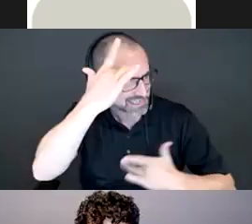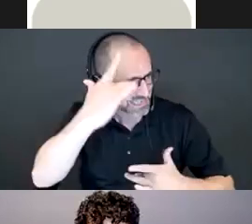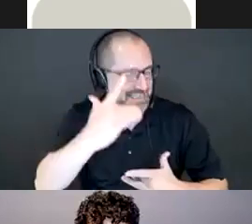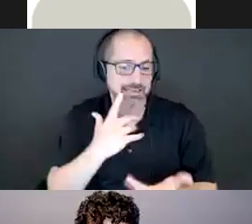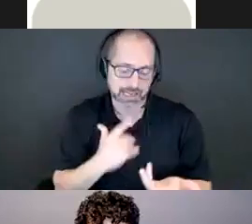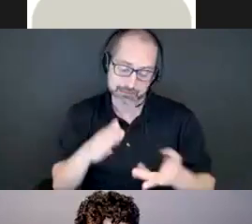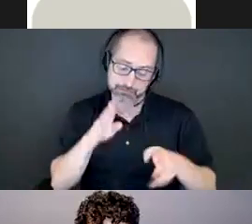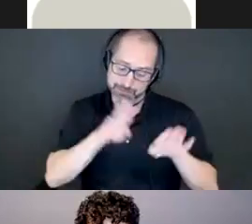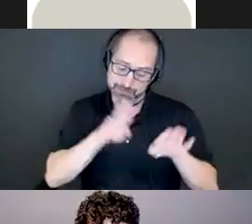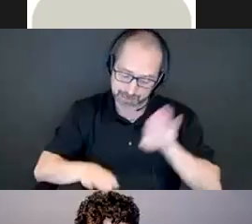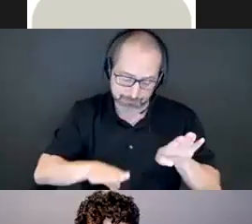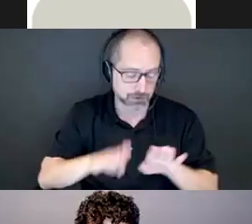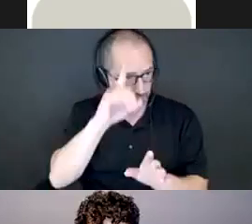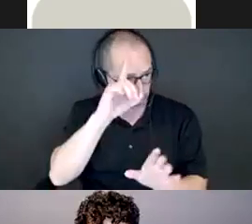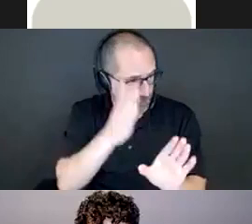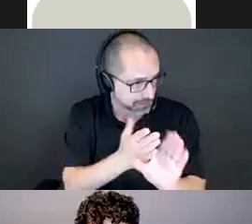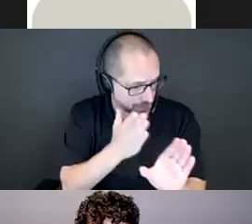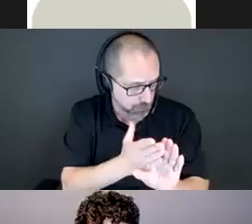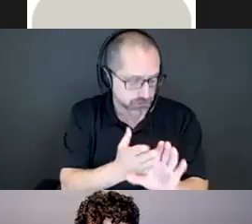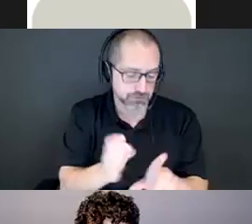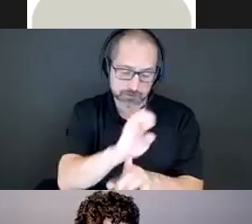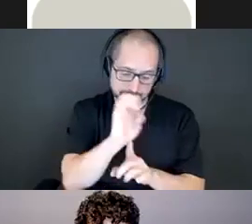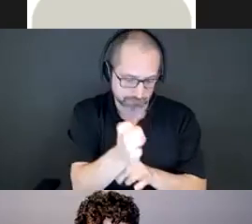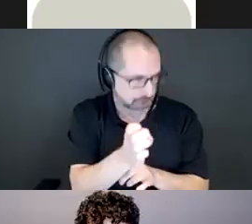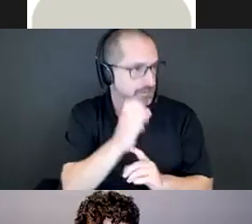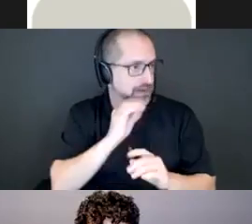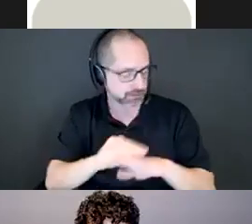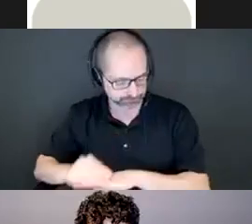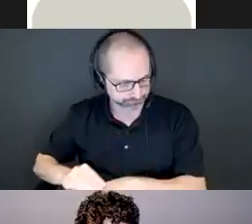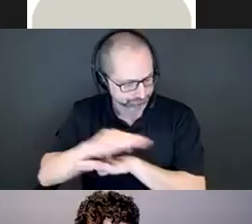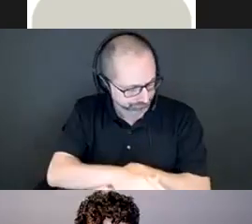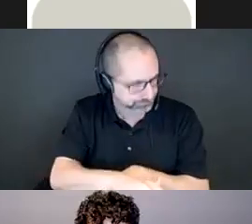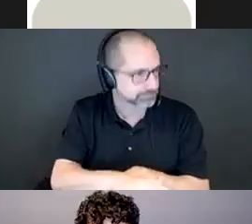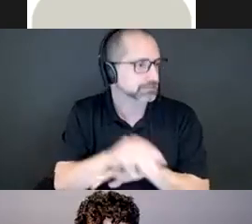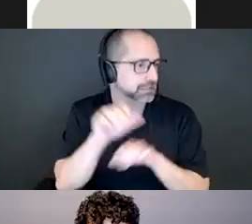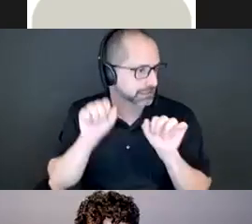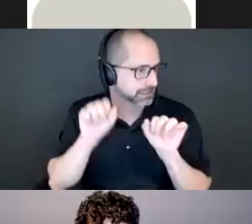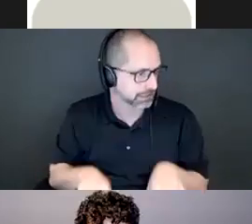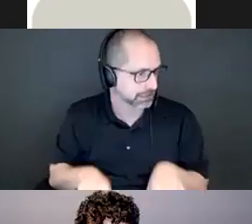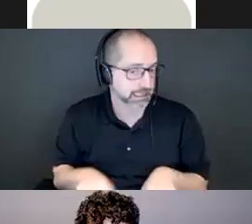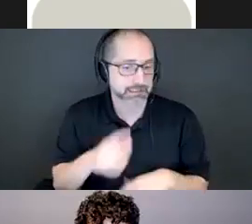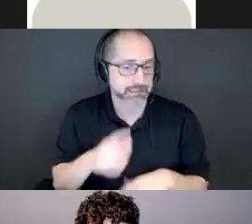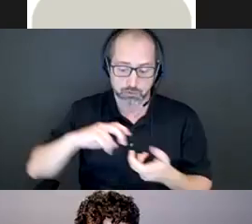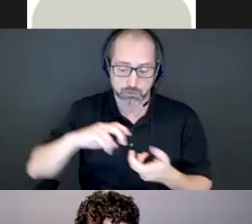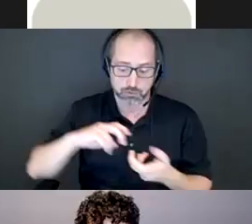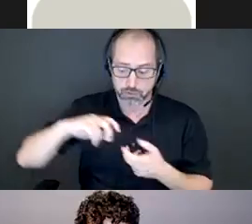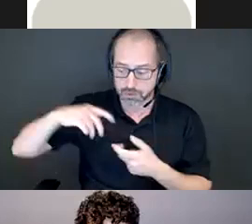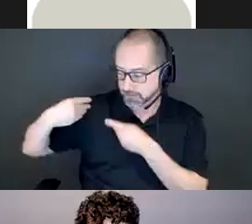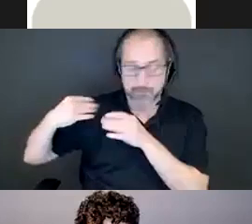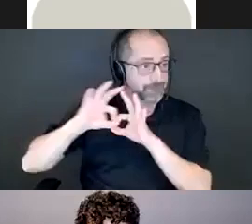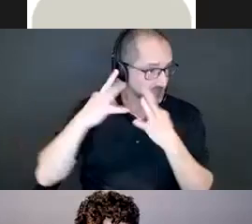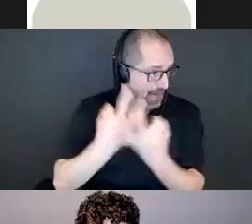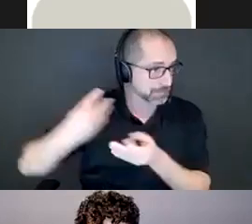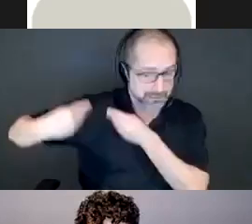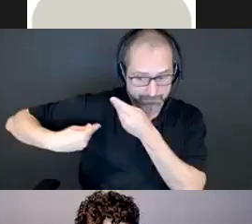and environmental and biological factors. Genetics, it certainly is a risk factor and account for about half